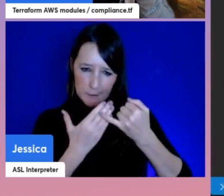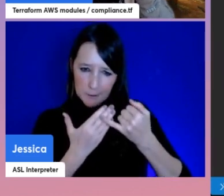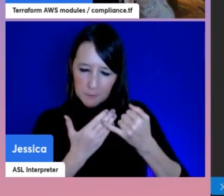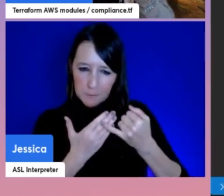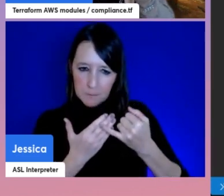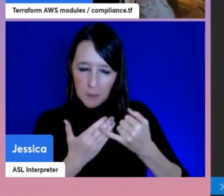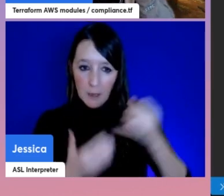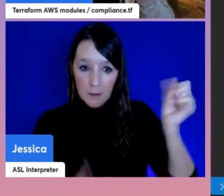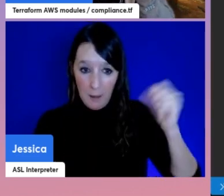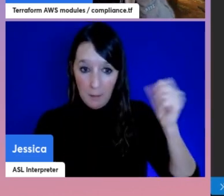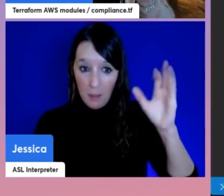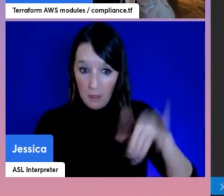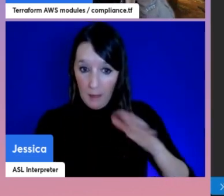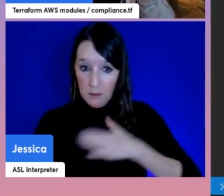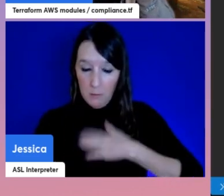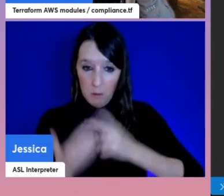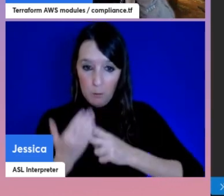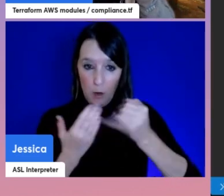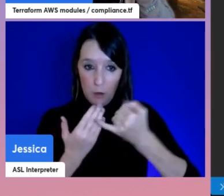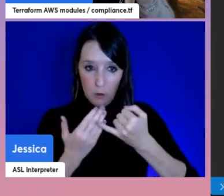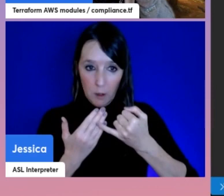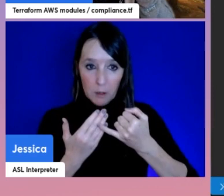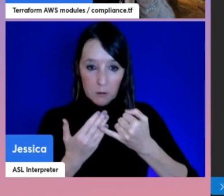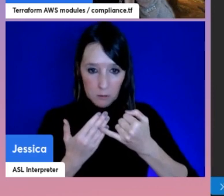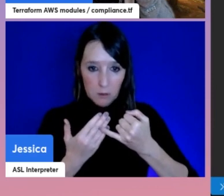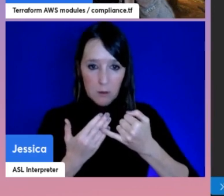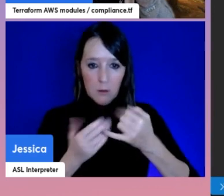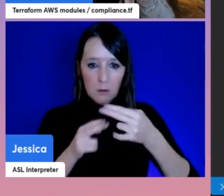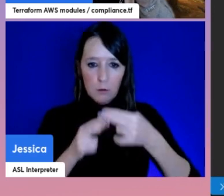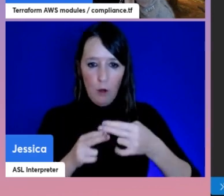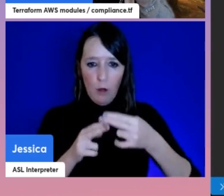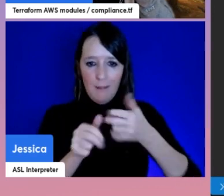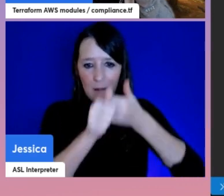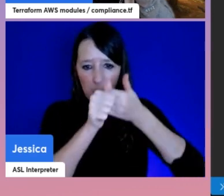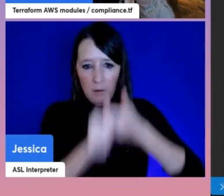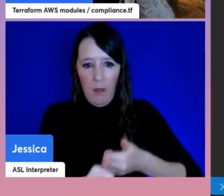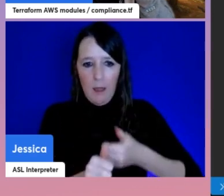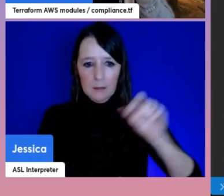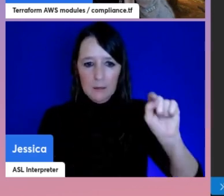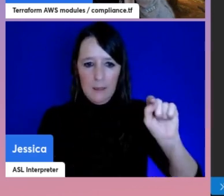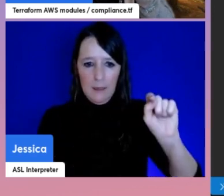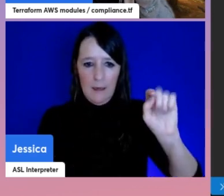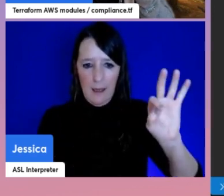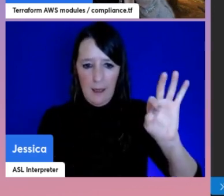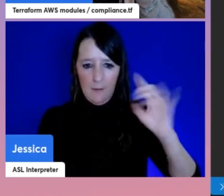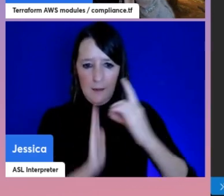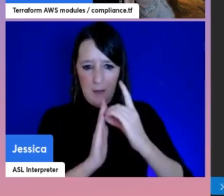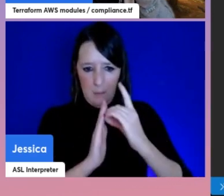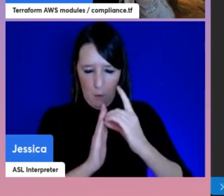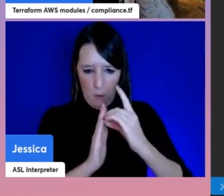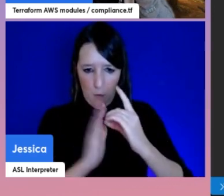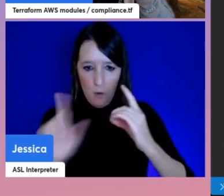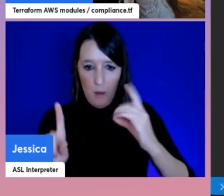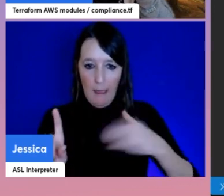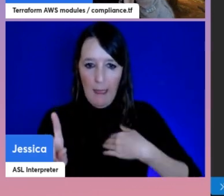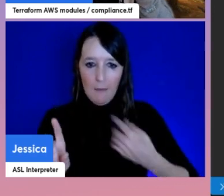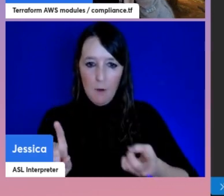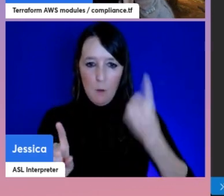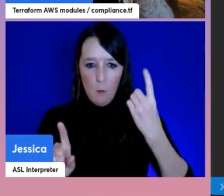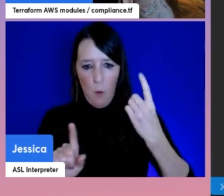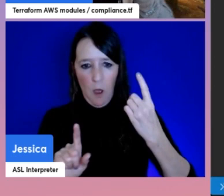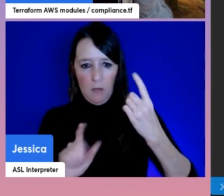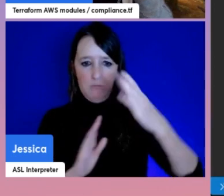Yeah, this is my project, which is compliance TF demo, where I have one main TF